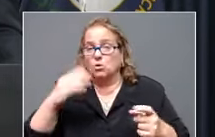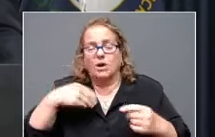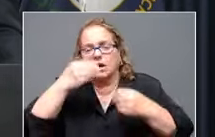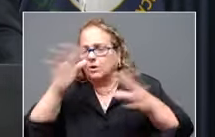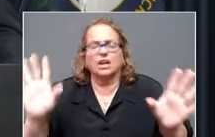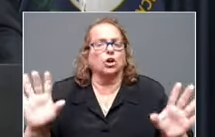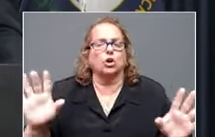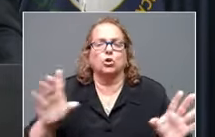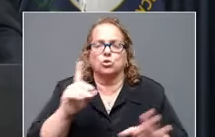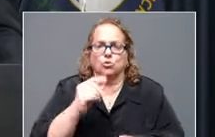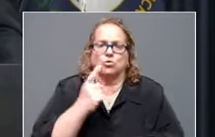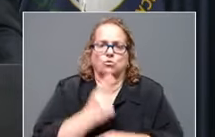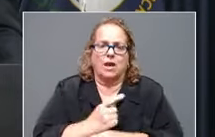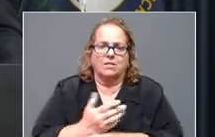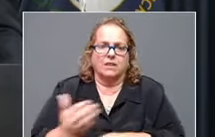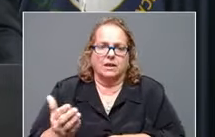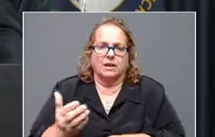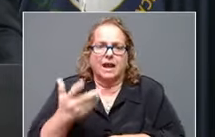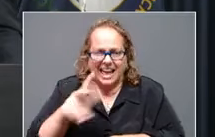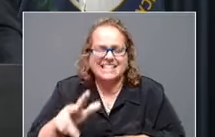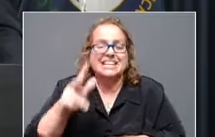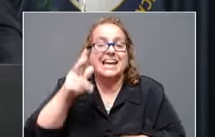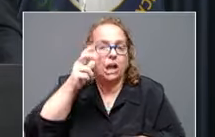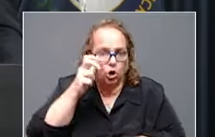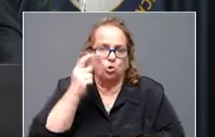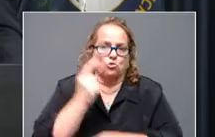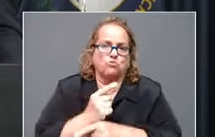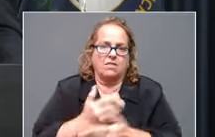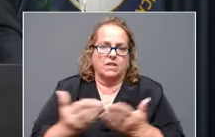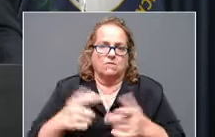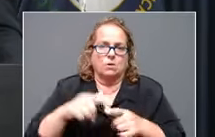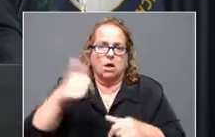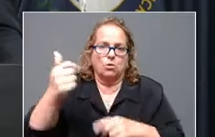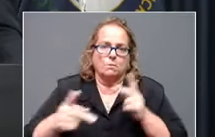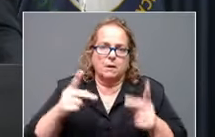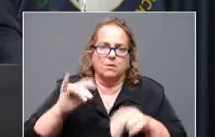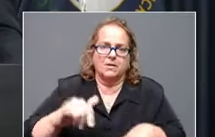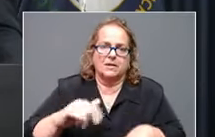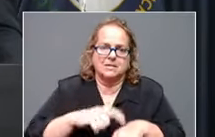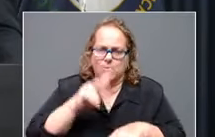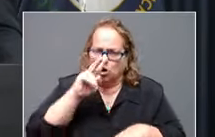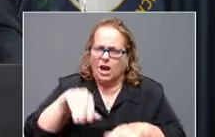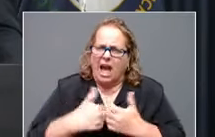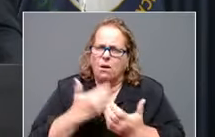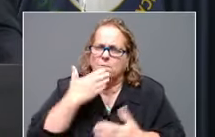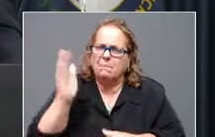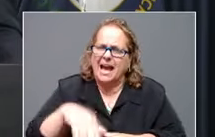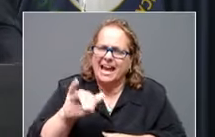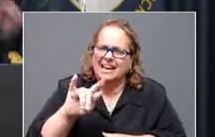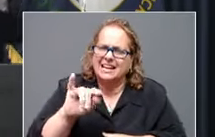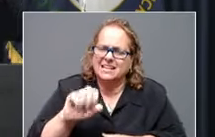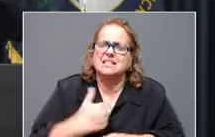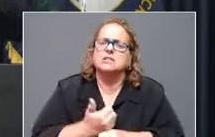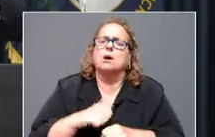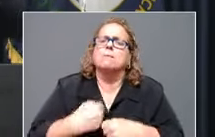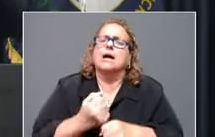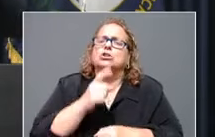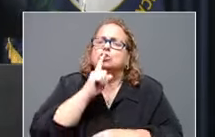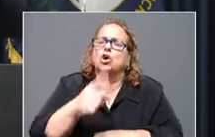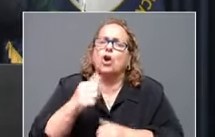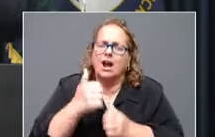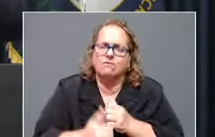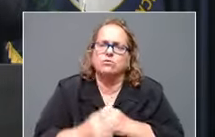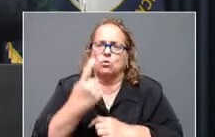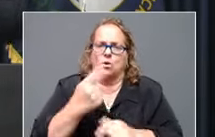Let's hear the right thing from everybody else this time. Look at how bad this is getting. Let's make sure everybody is on the same sheet of music, because there is only